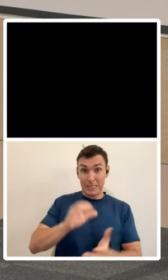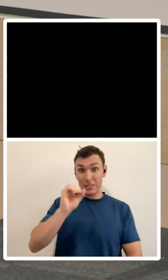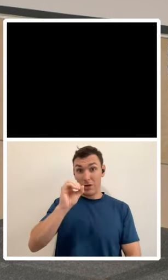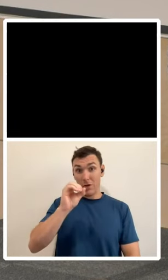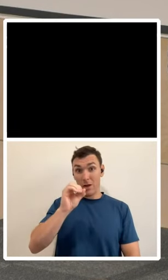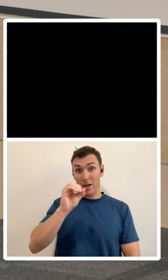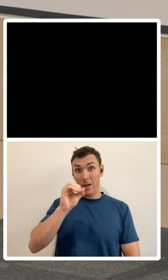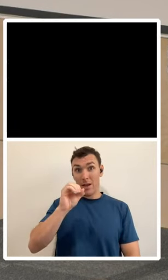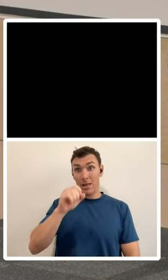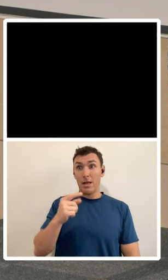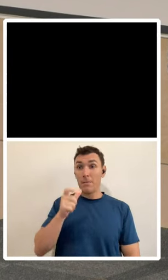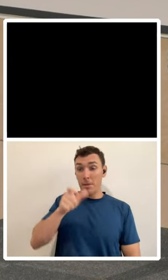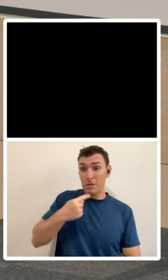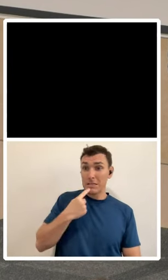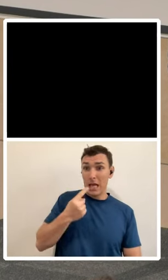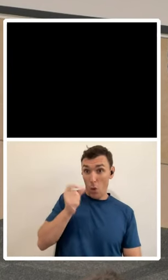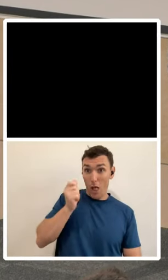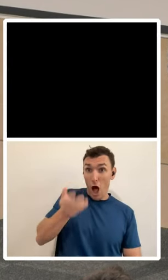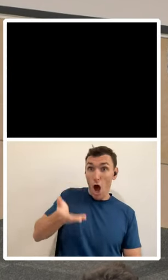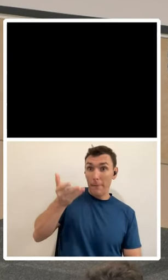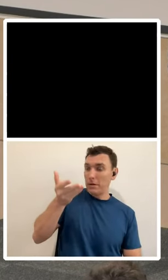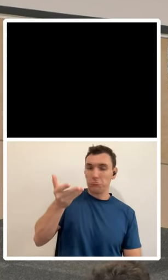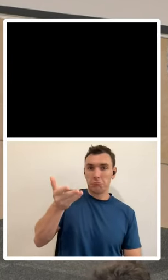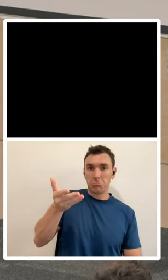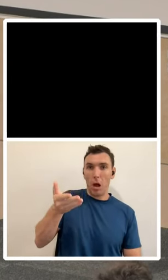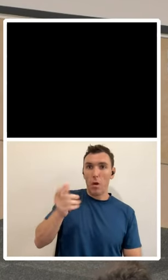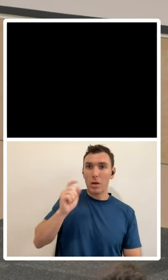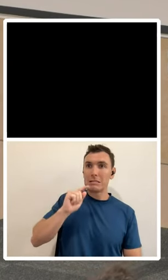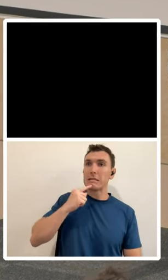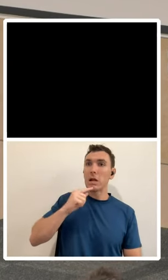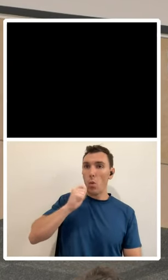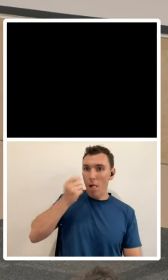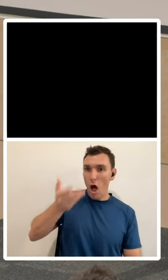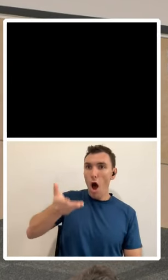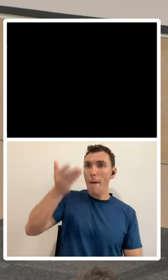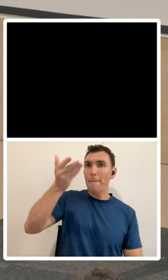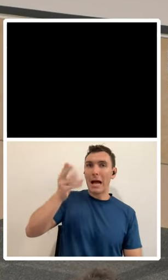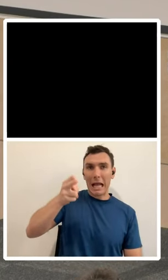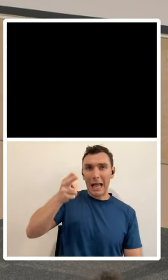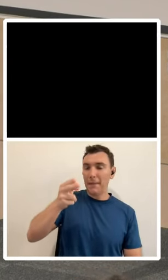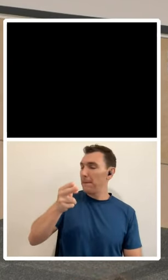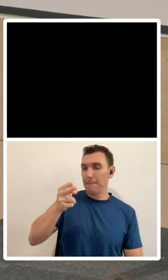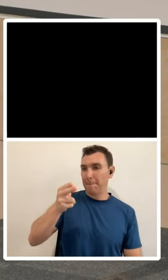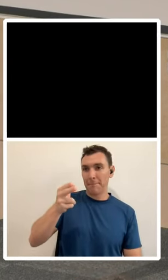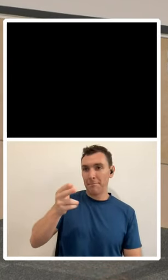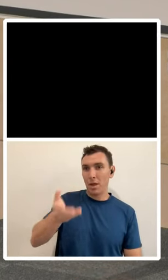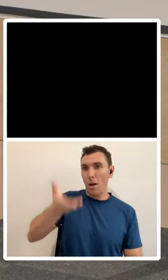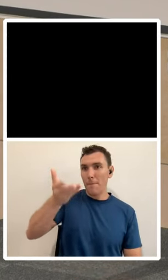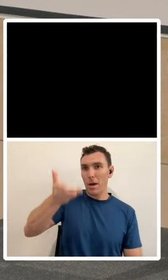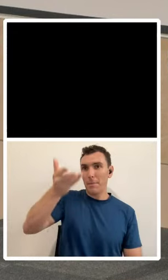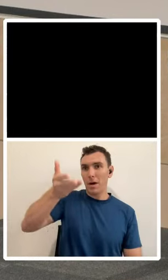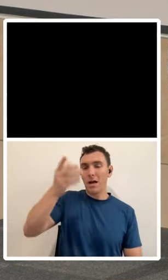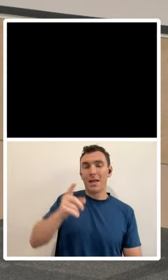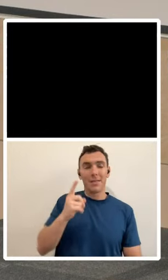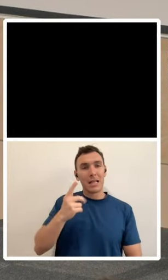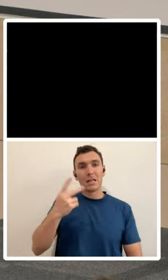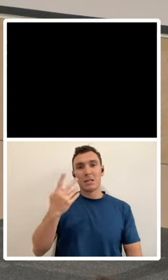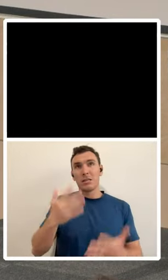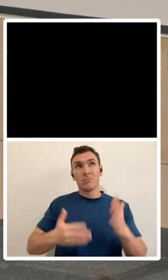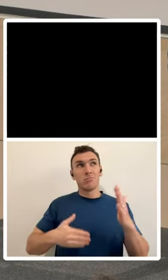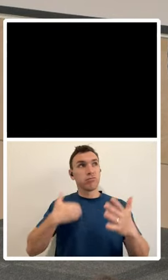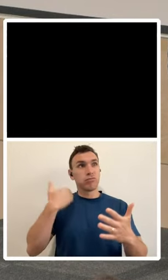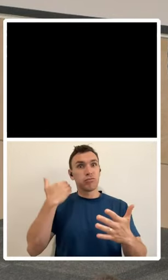again, 11, 12, 13, 14, 15, 16, yeah. until 2020, when everybody finally agrees rates will never go up. So it's